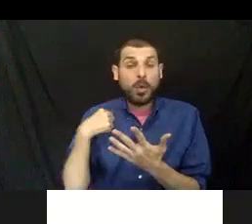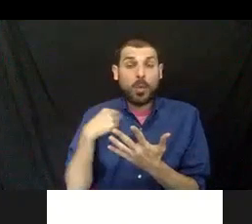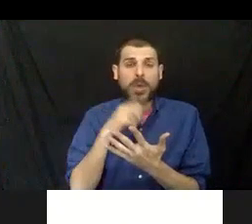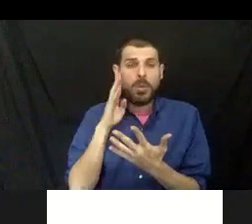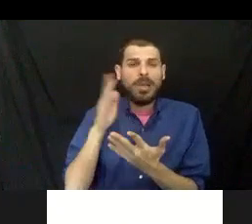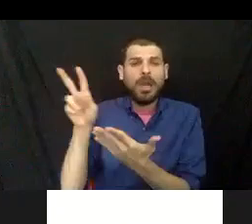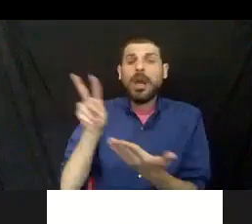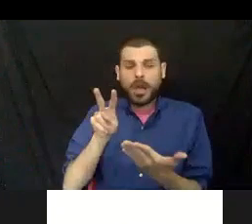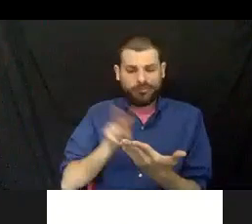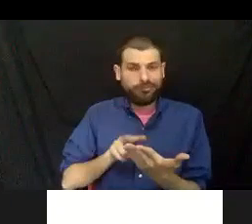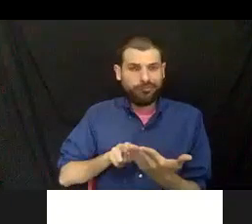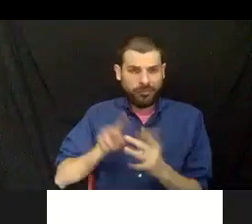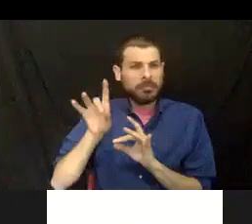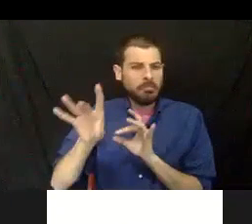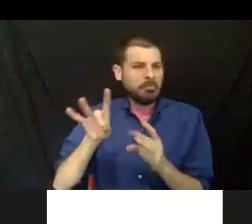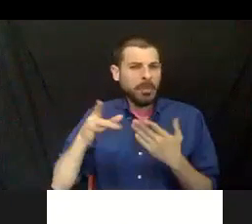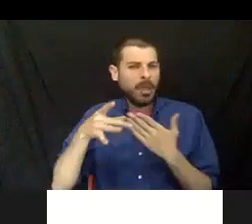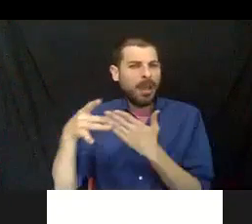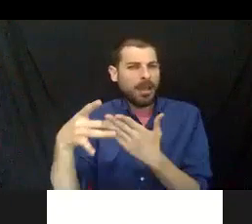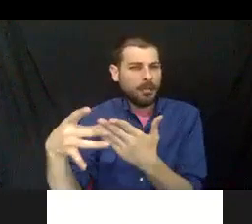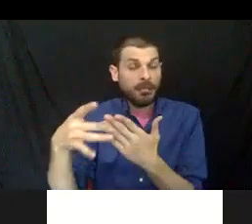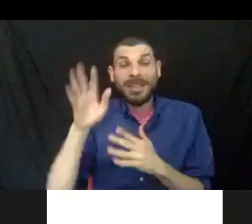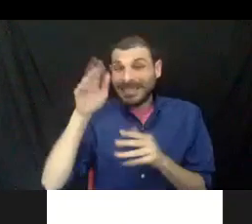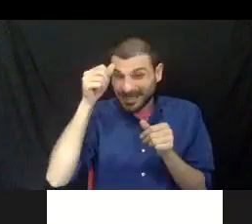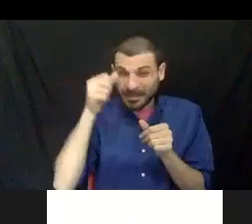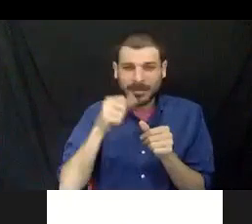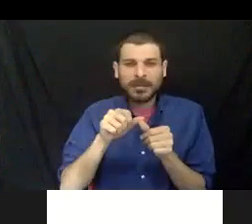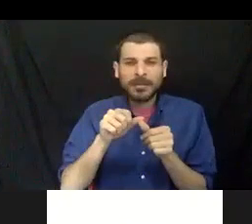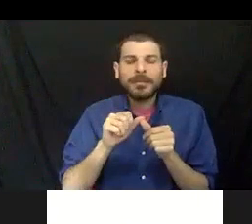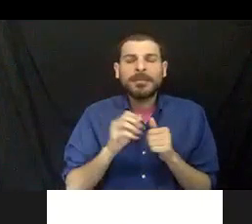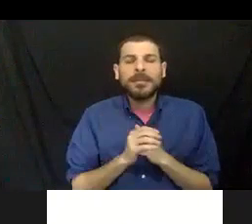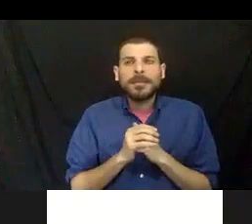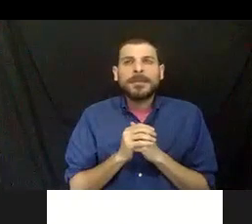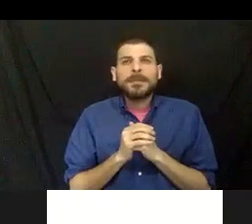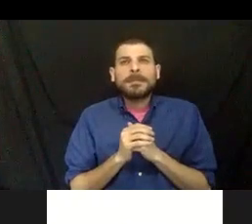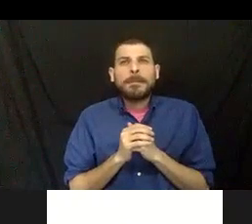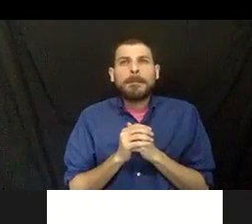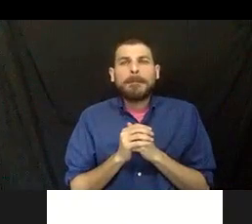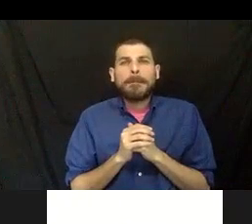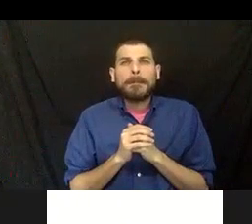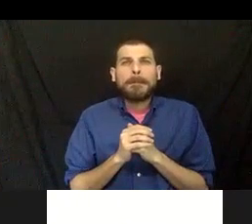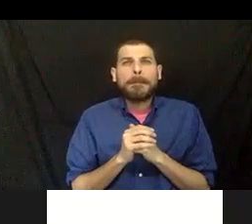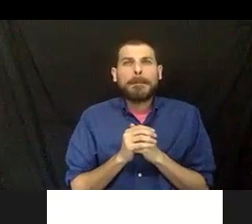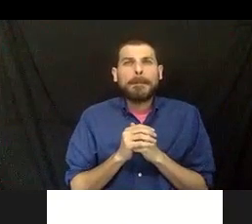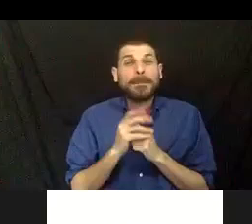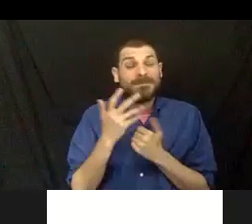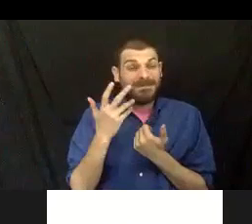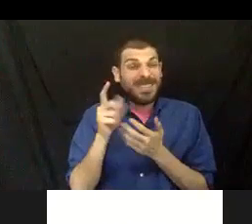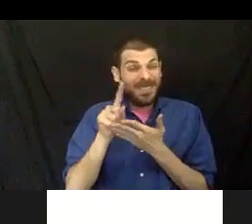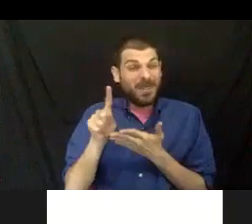help you. But I think it's really important to remember to file that